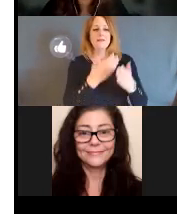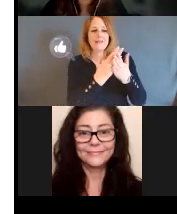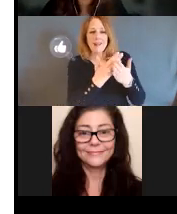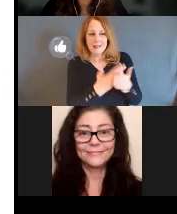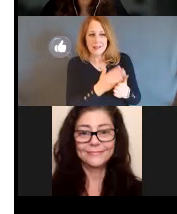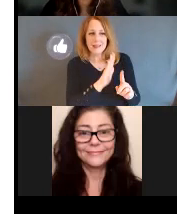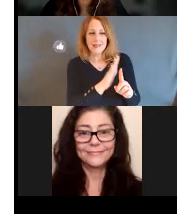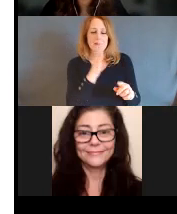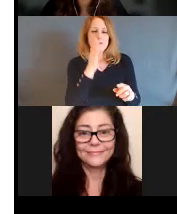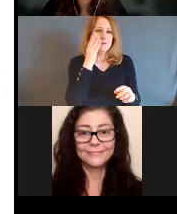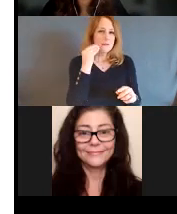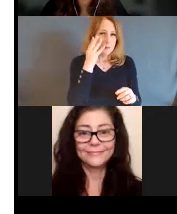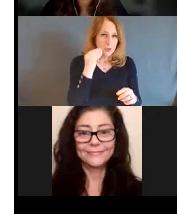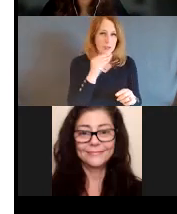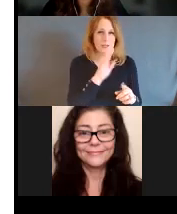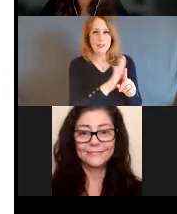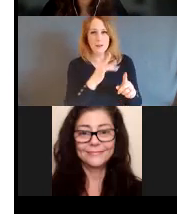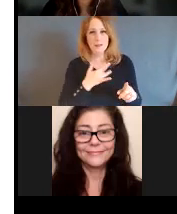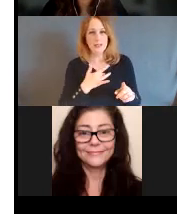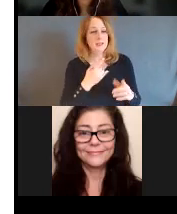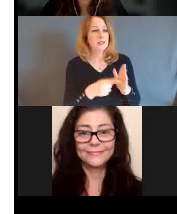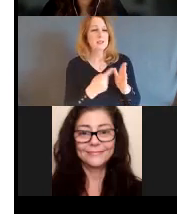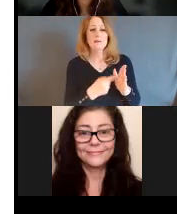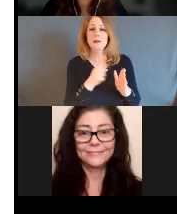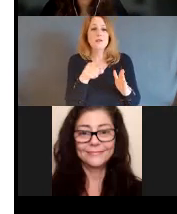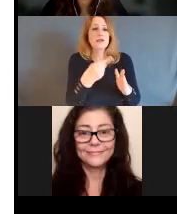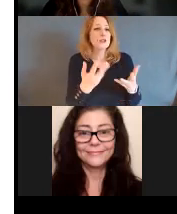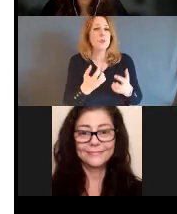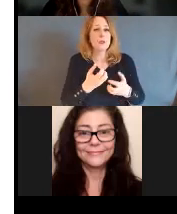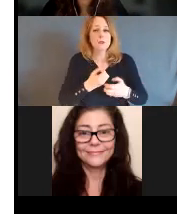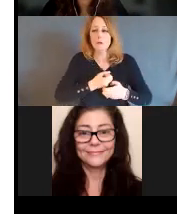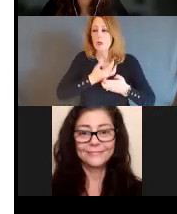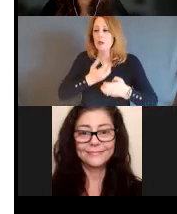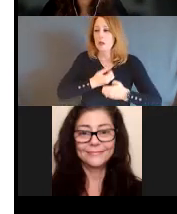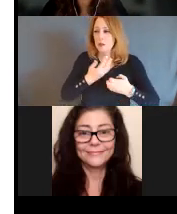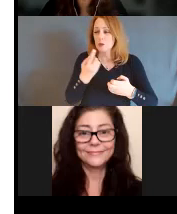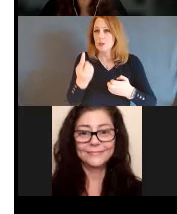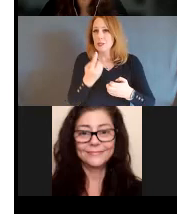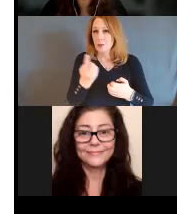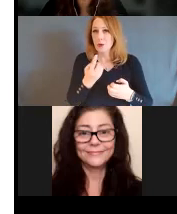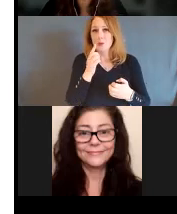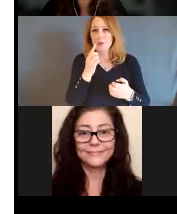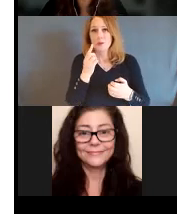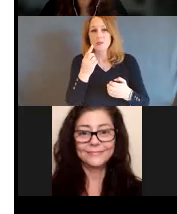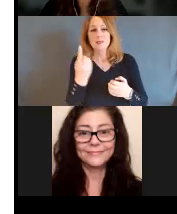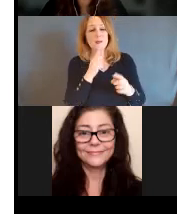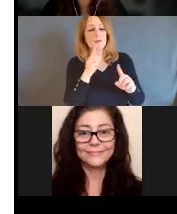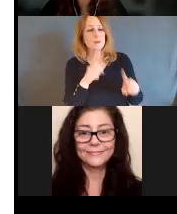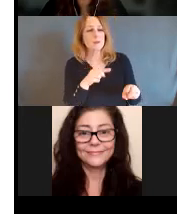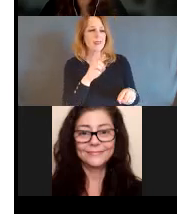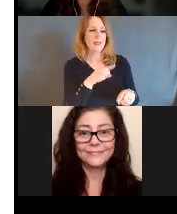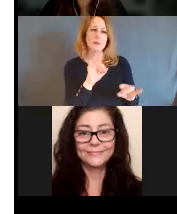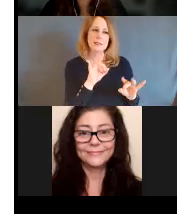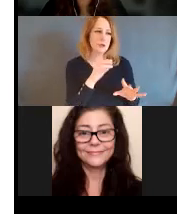of survivors. Sometimes they just wanted to talk to someone that would say, this is wrong, this is terrible, this was not